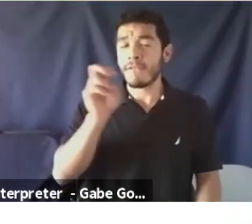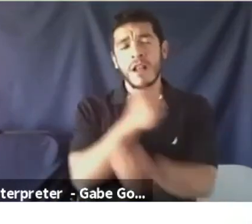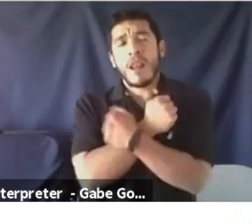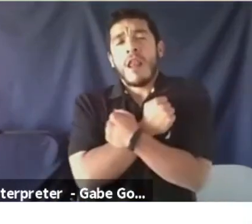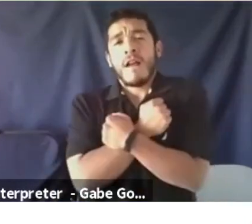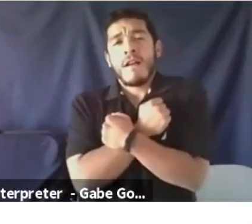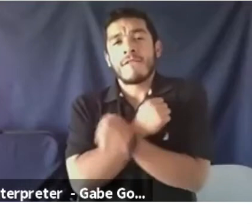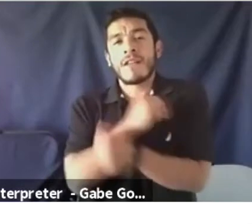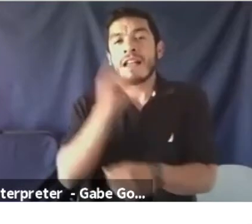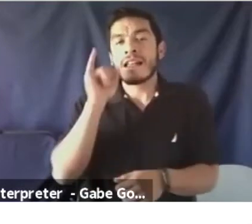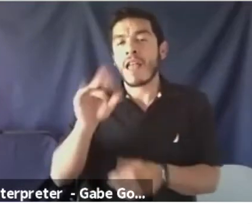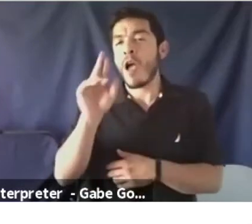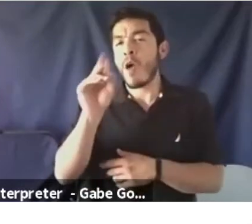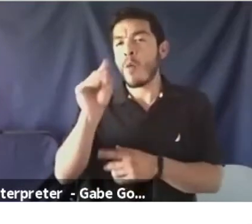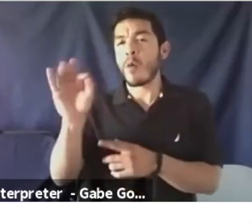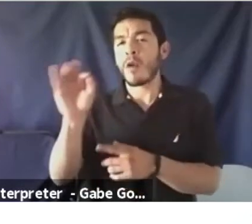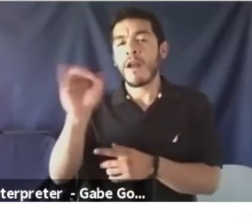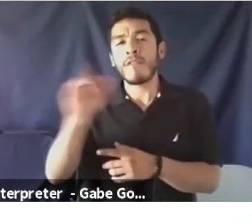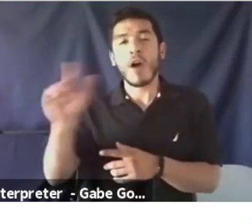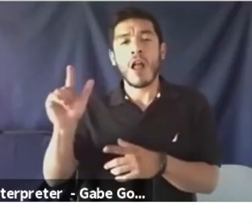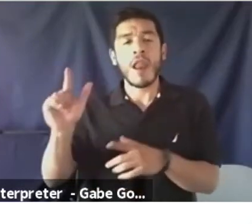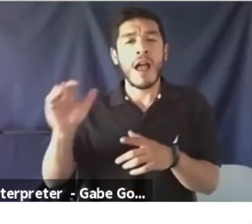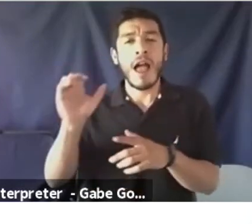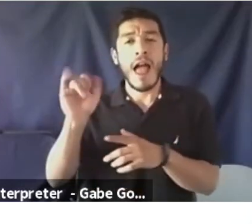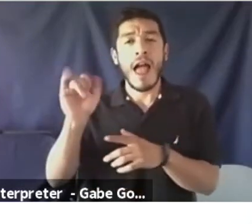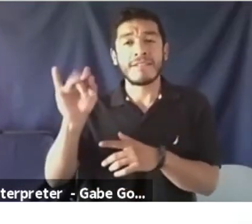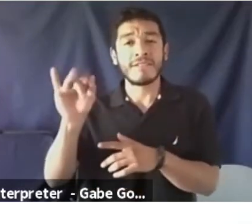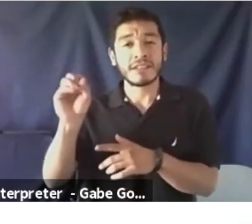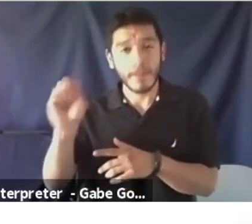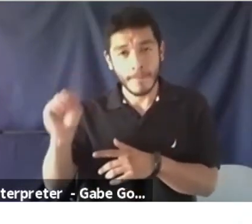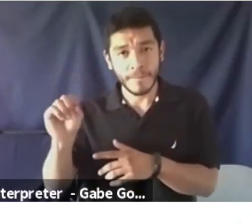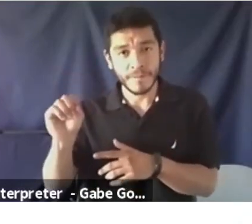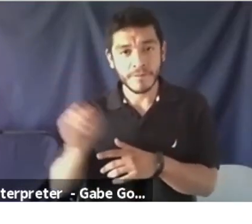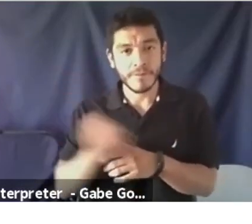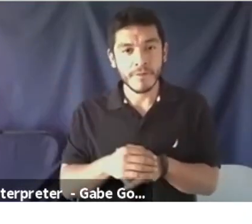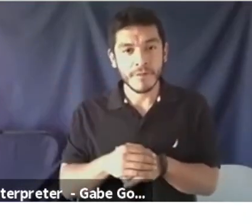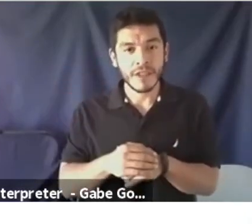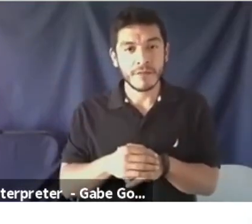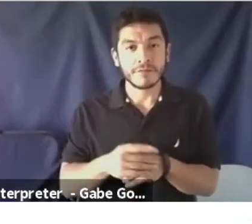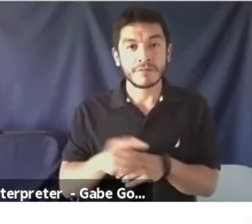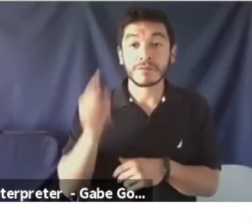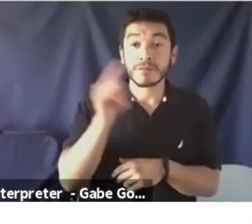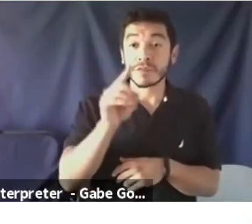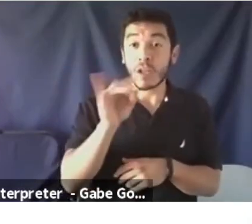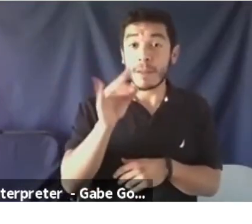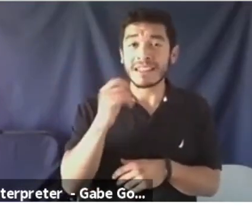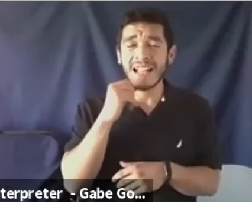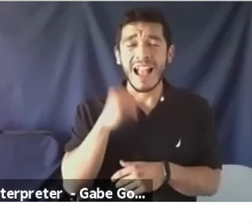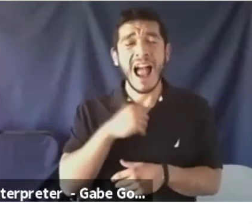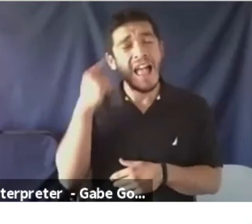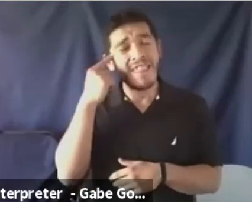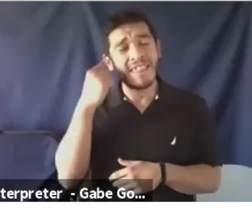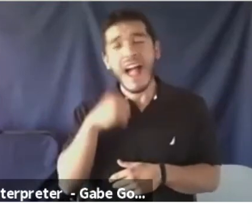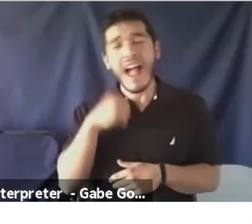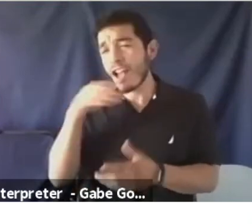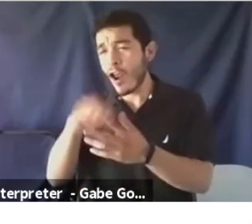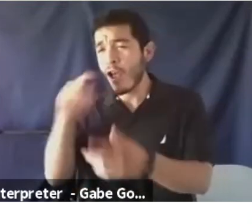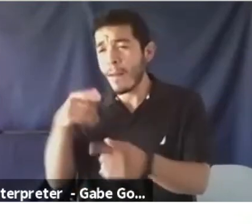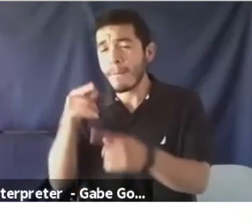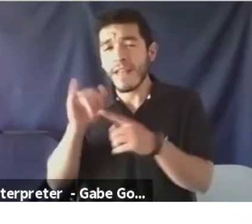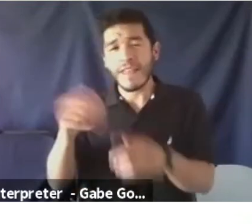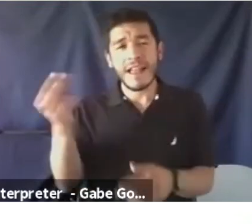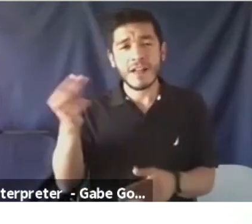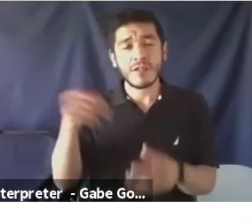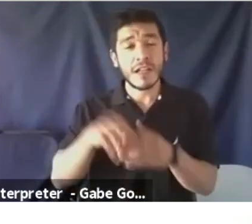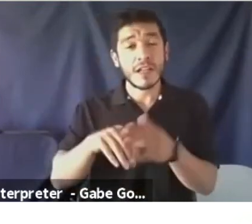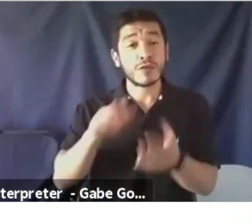I think for I didn't learn about the Black Panther Party growing up in schools, and I'm hoping that the youth will be able